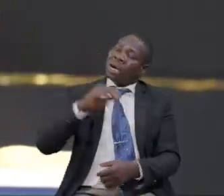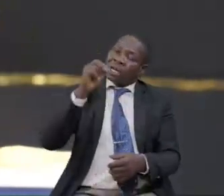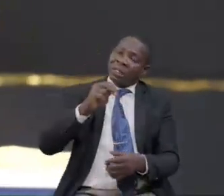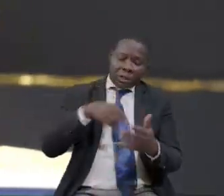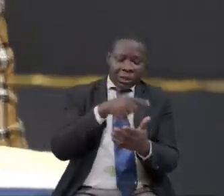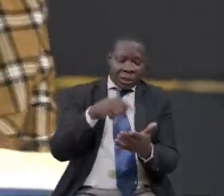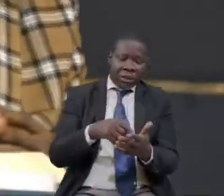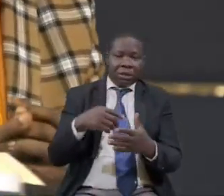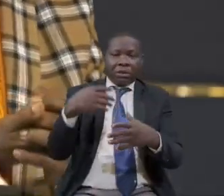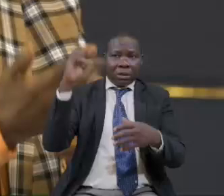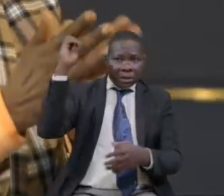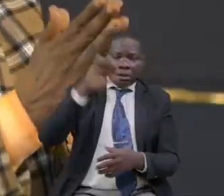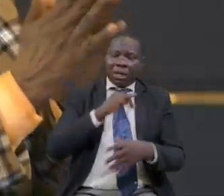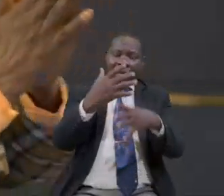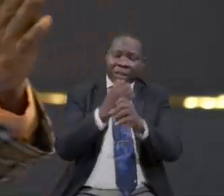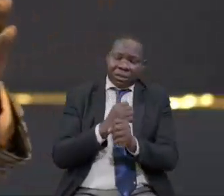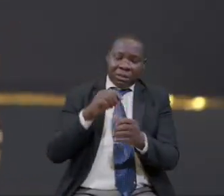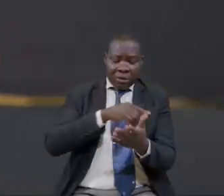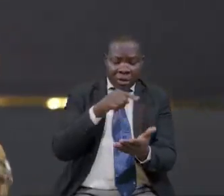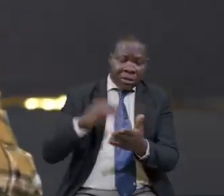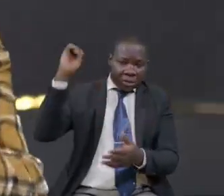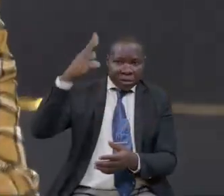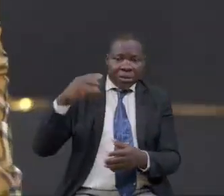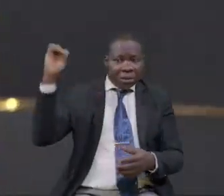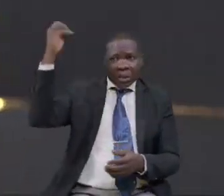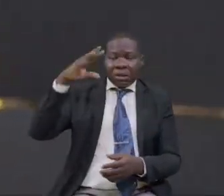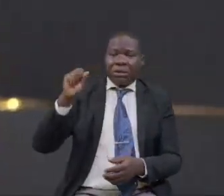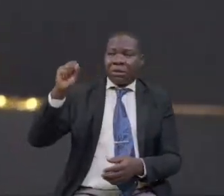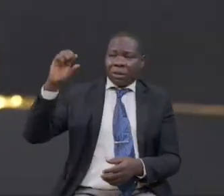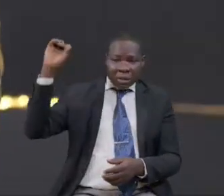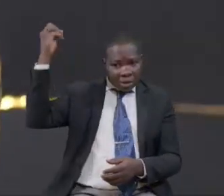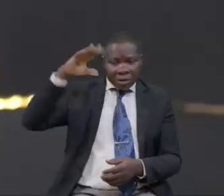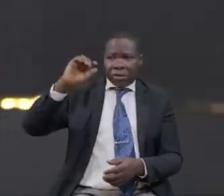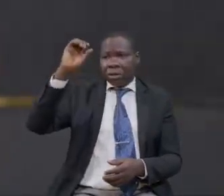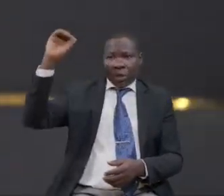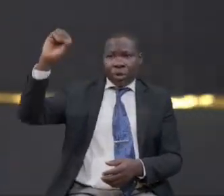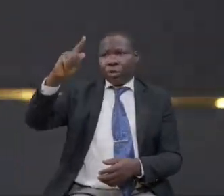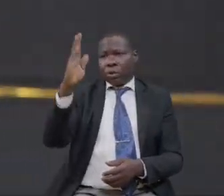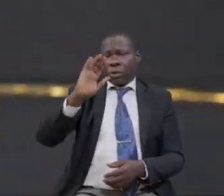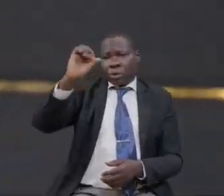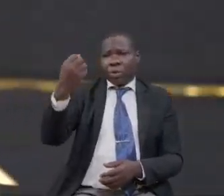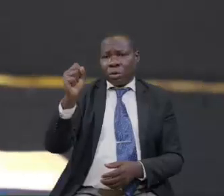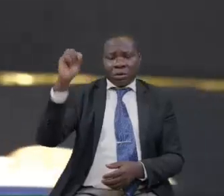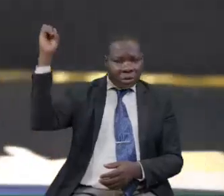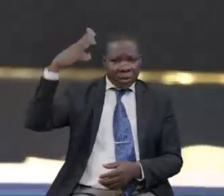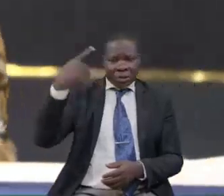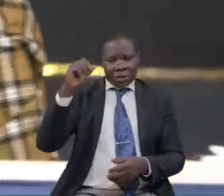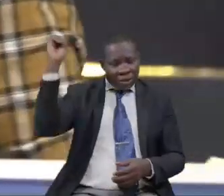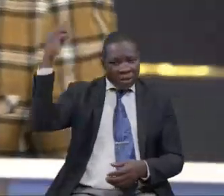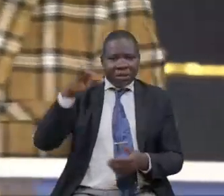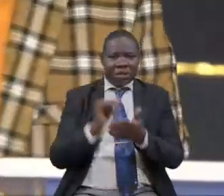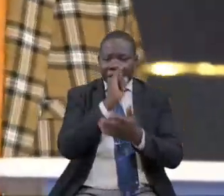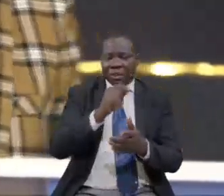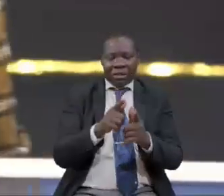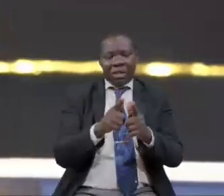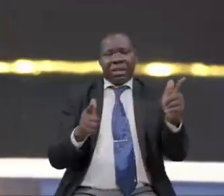grace, grace. God's grace, the grace that is greater than